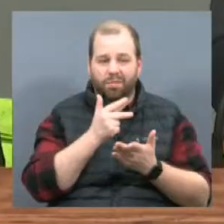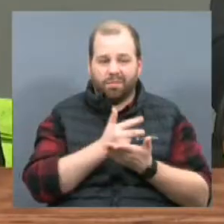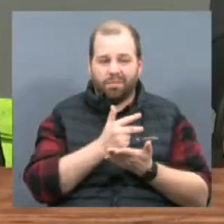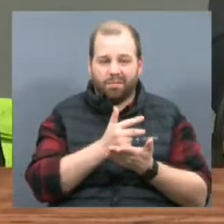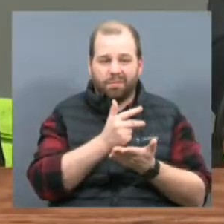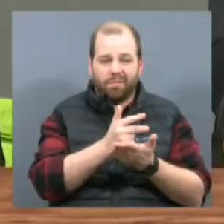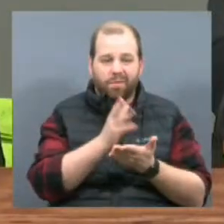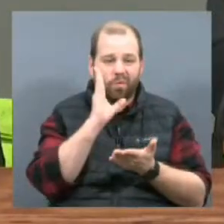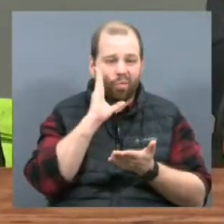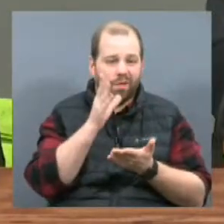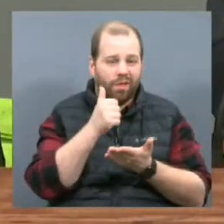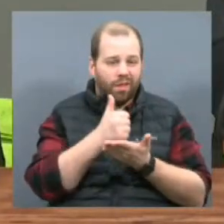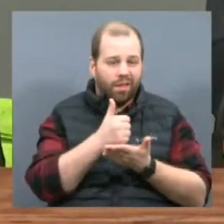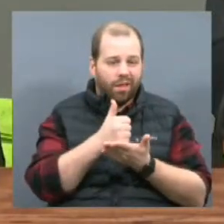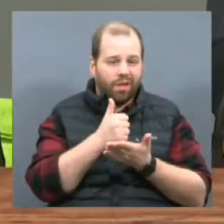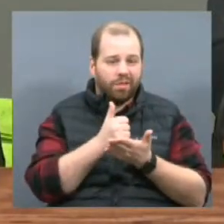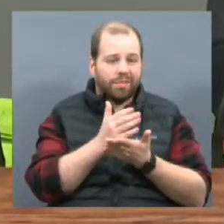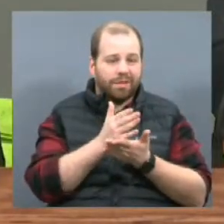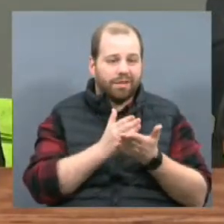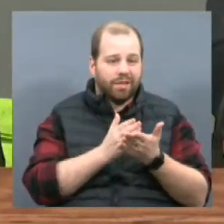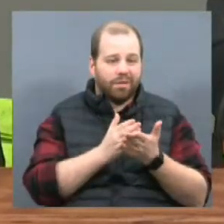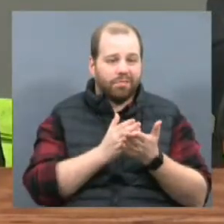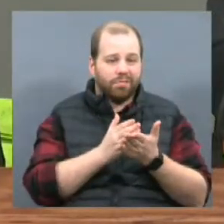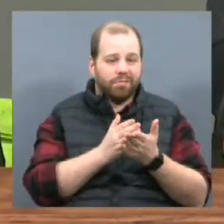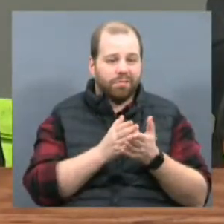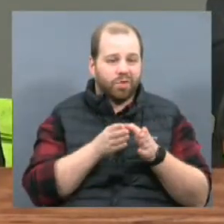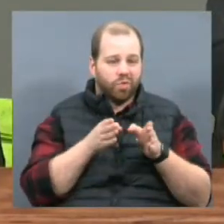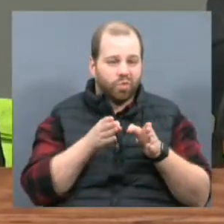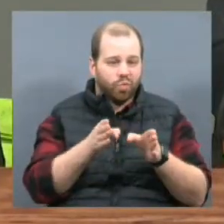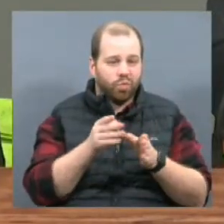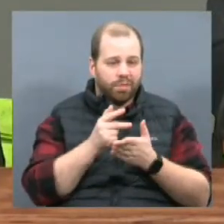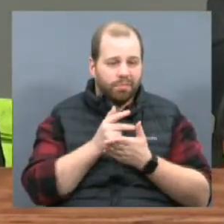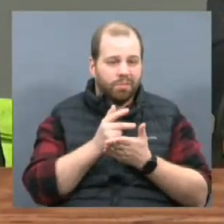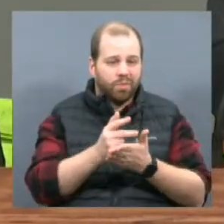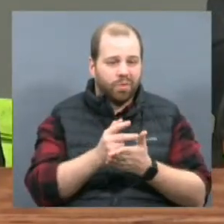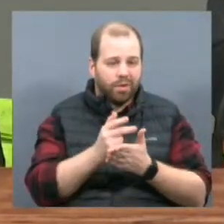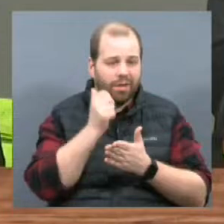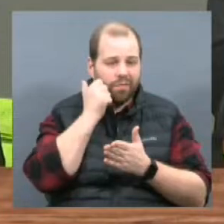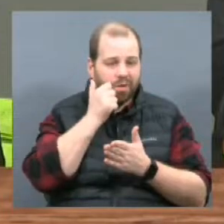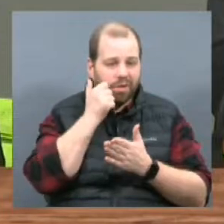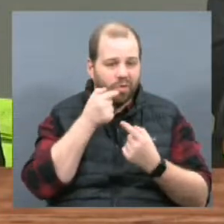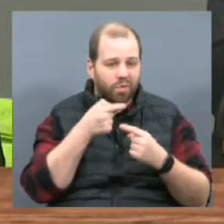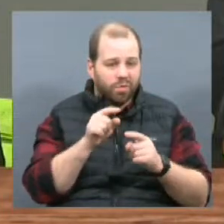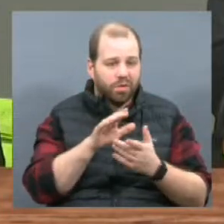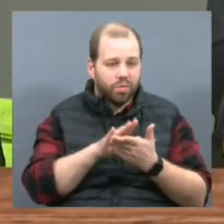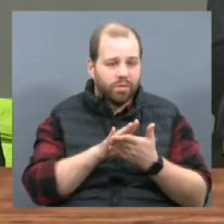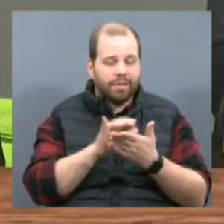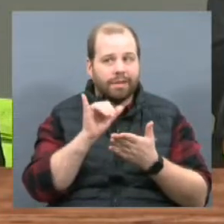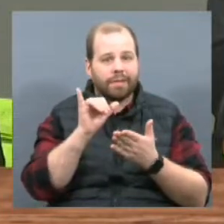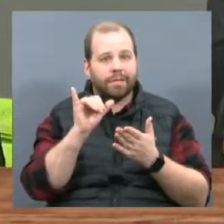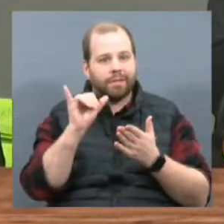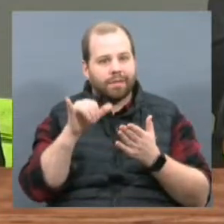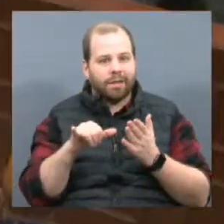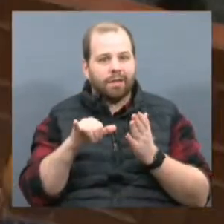saying this will help alleviate some of the street parking that's being done on a daily basis during school? That is the